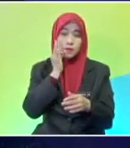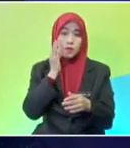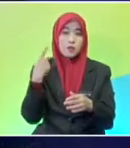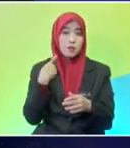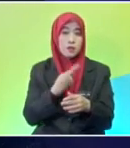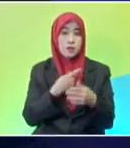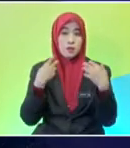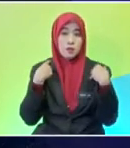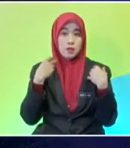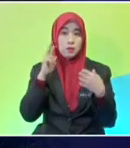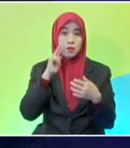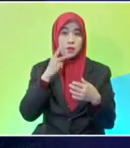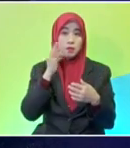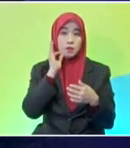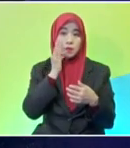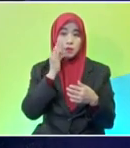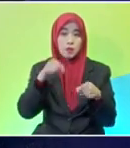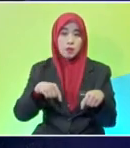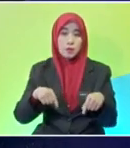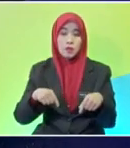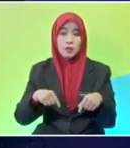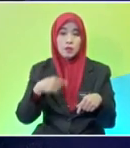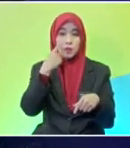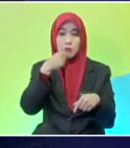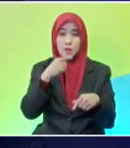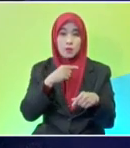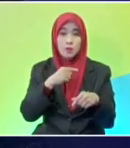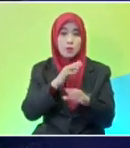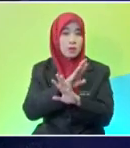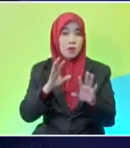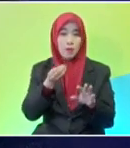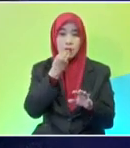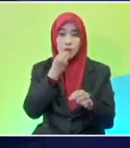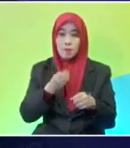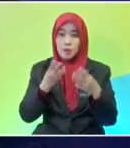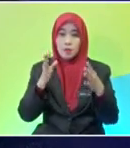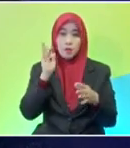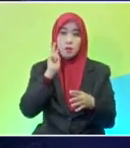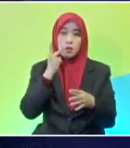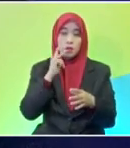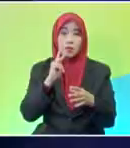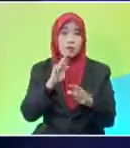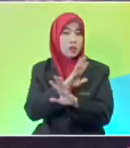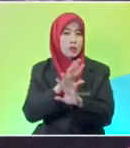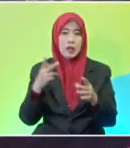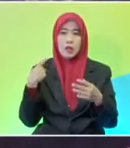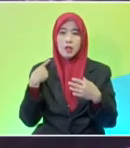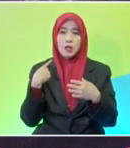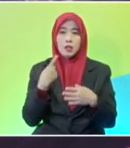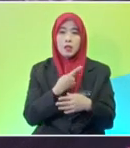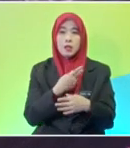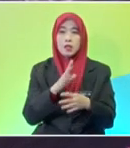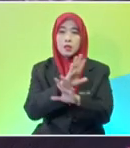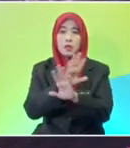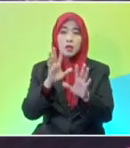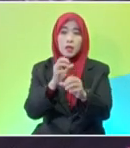here. Okay, so those take more vegetables and fruits, they will get more vitamins. Vitamins very good for our health,